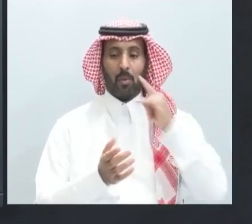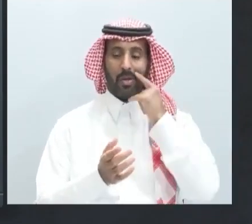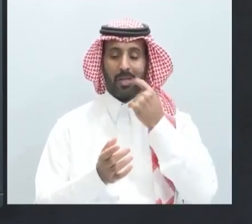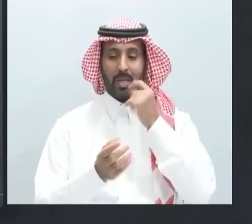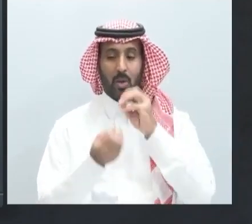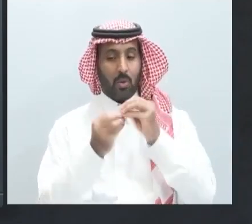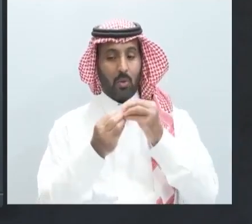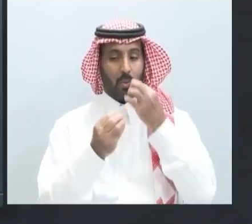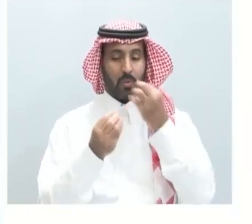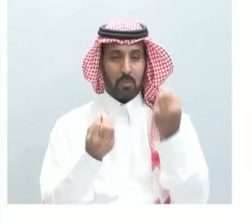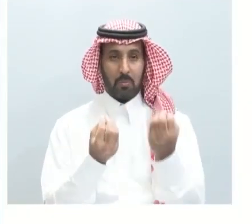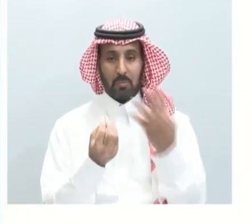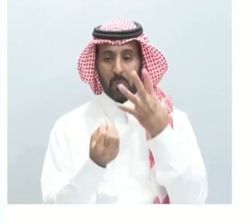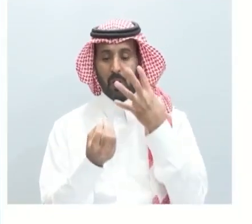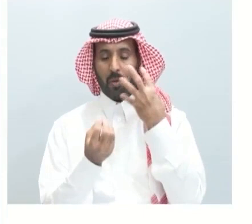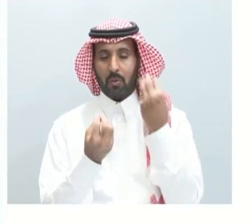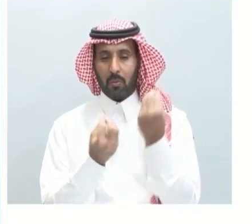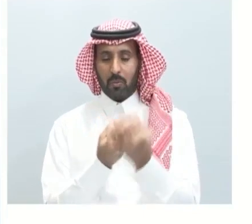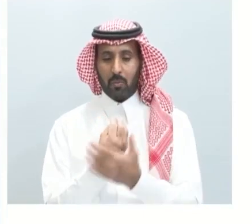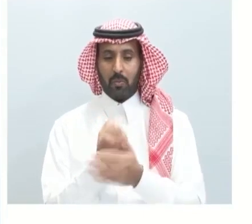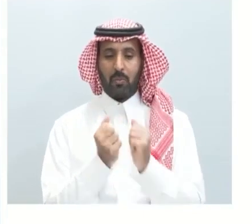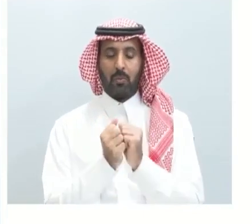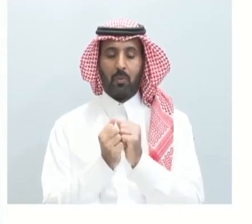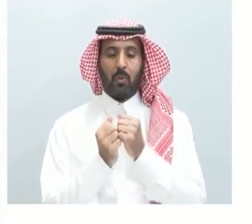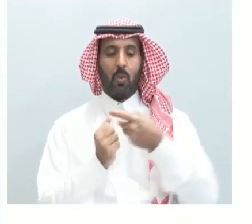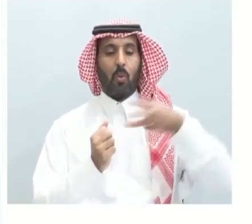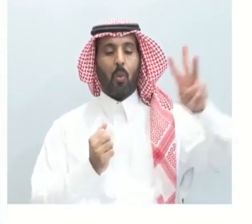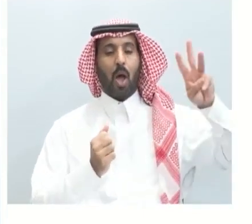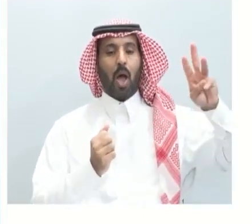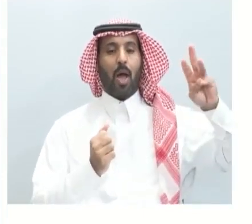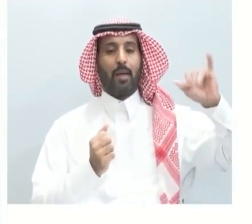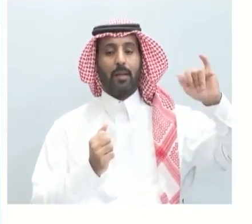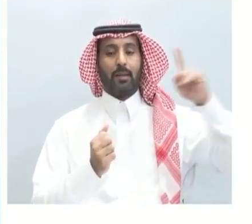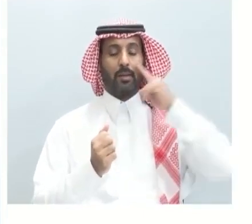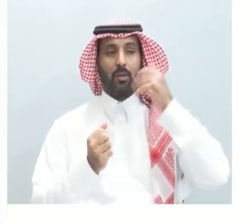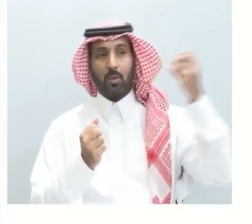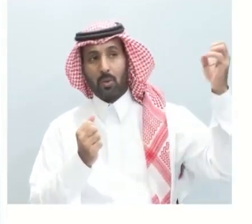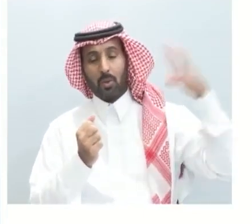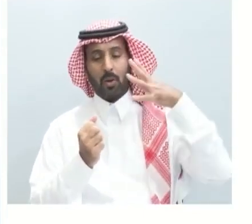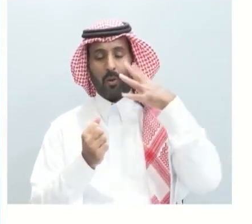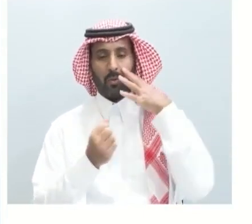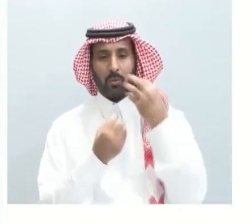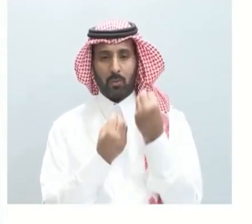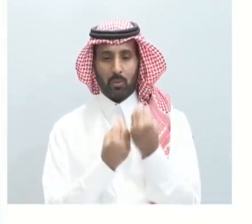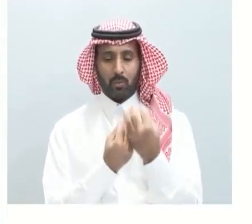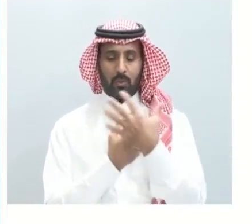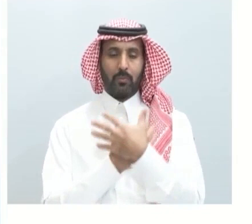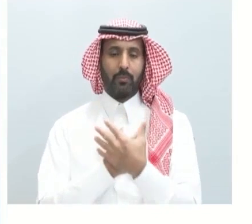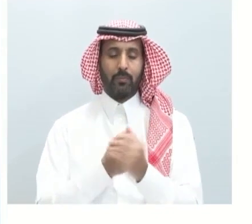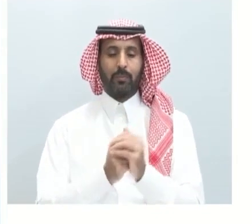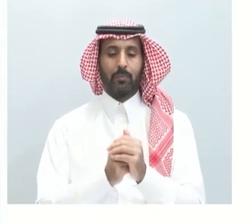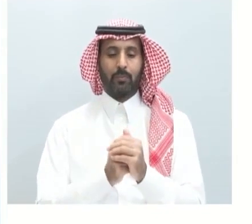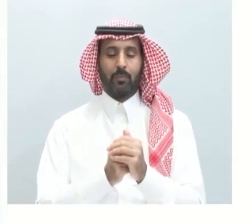worn brid white is worn Brides so which preposition